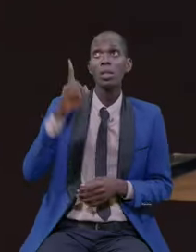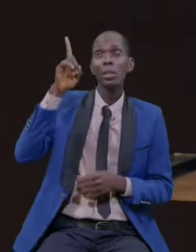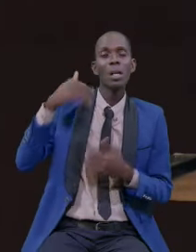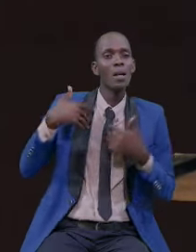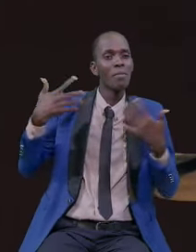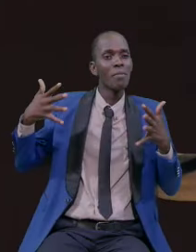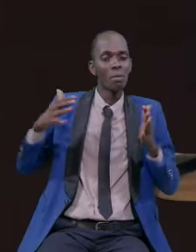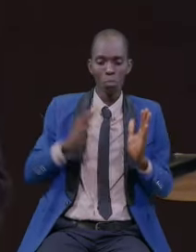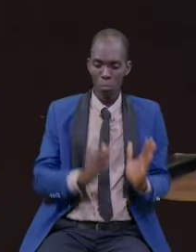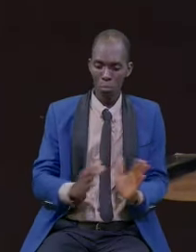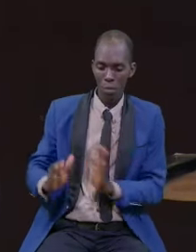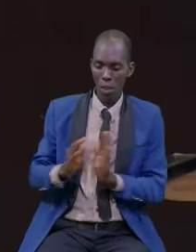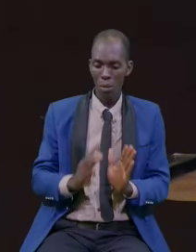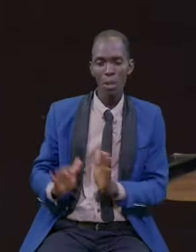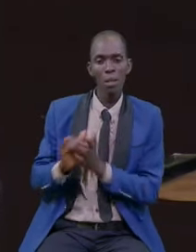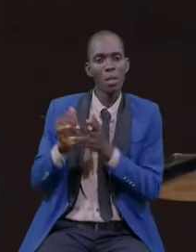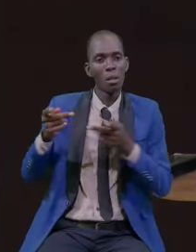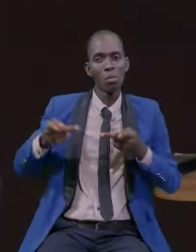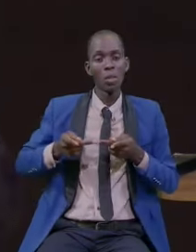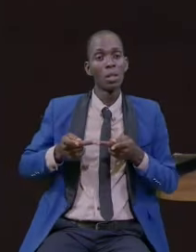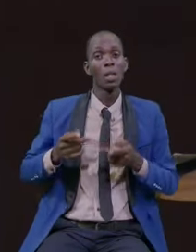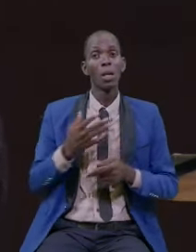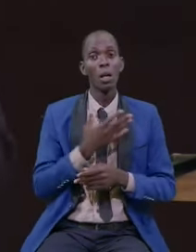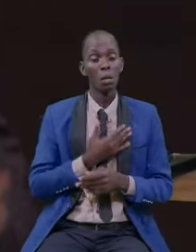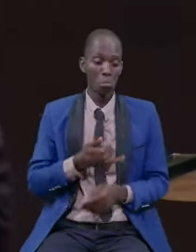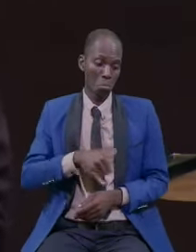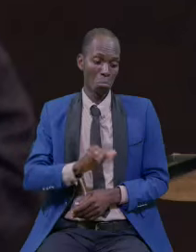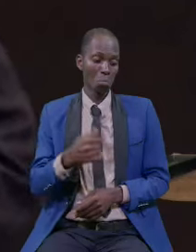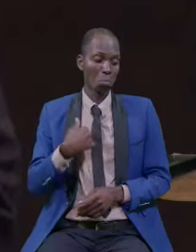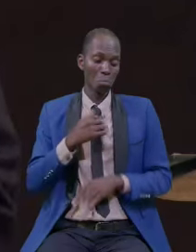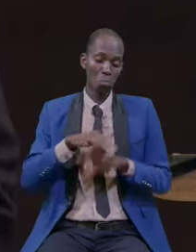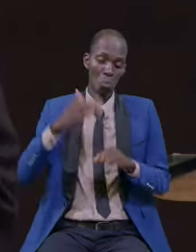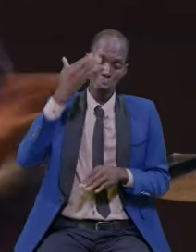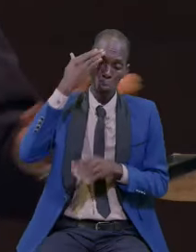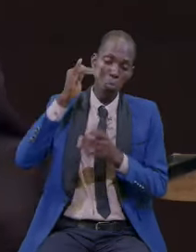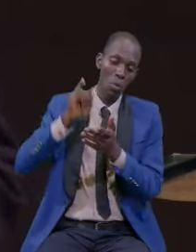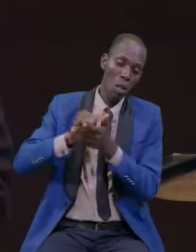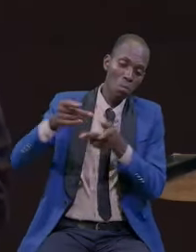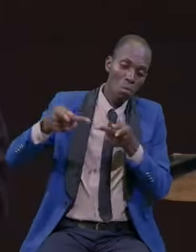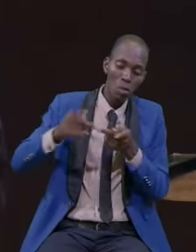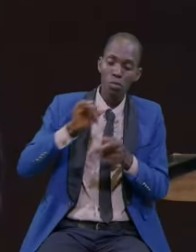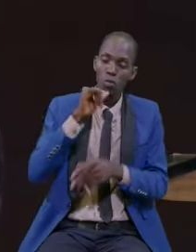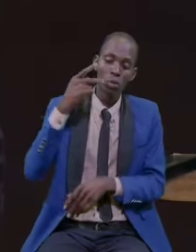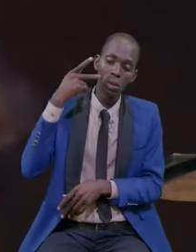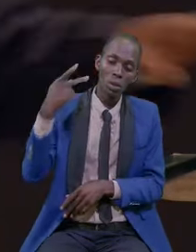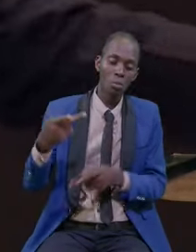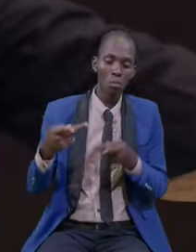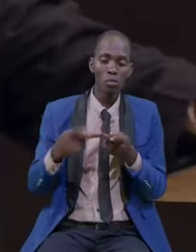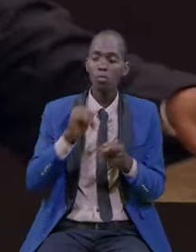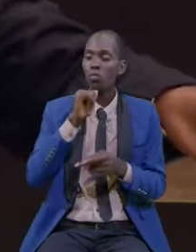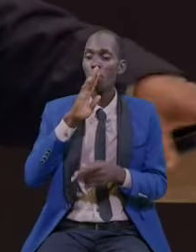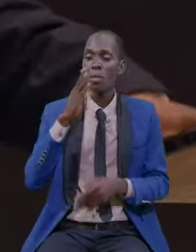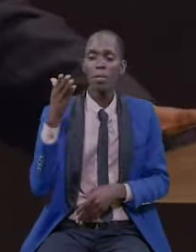me. And even though he had not known that land, seen that land, been in that land before,